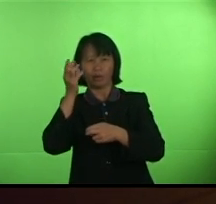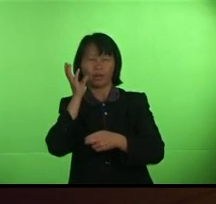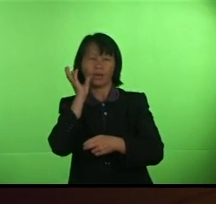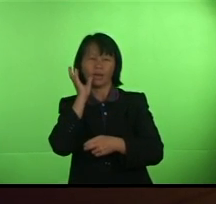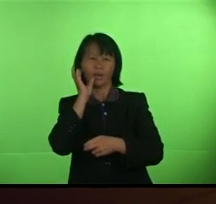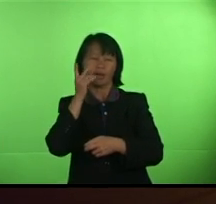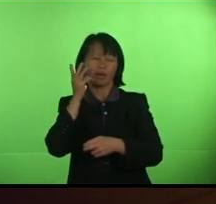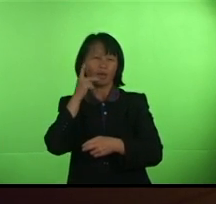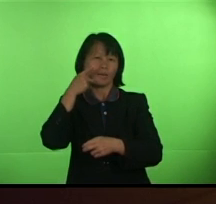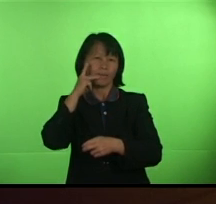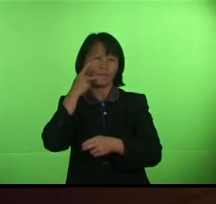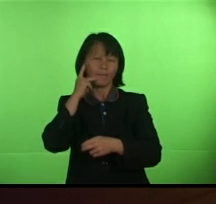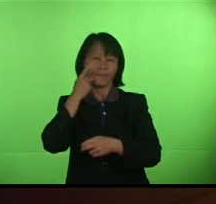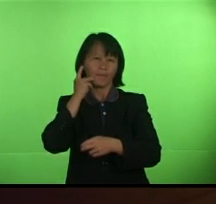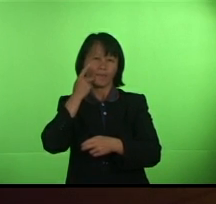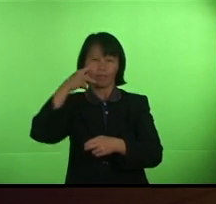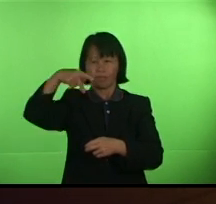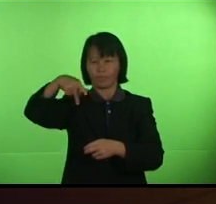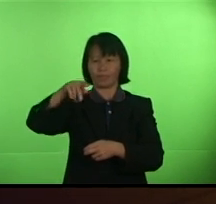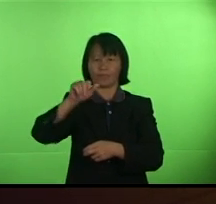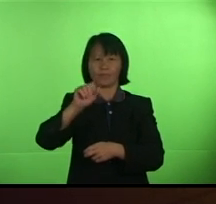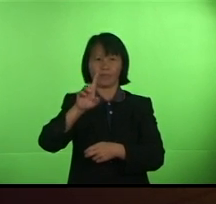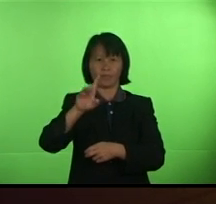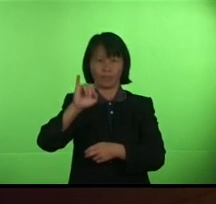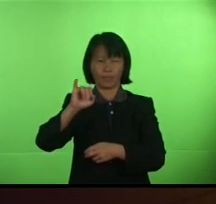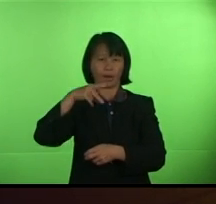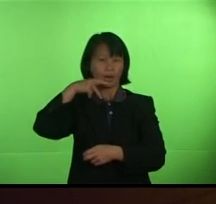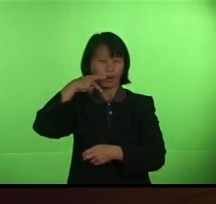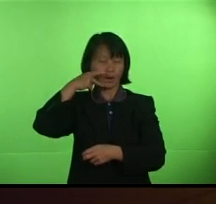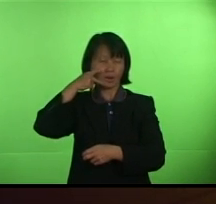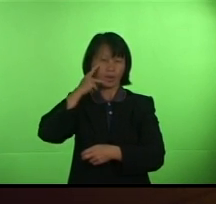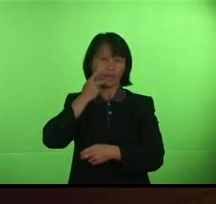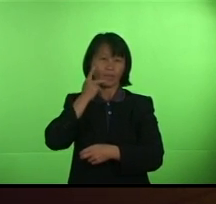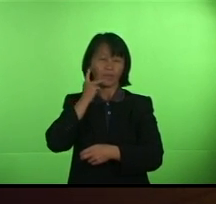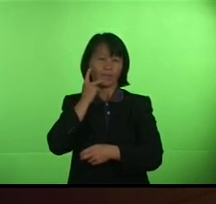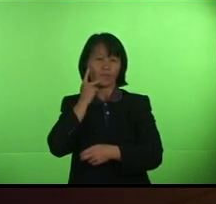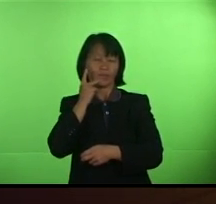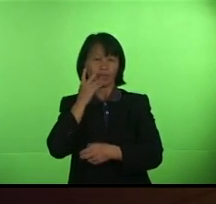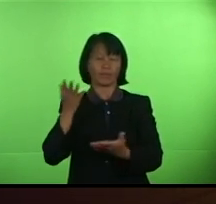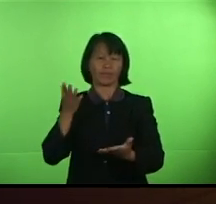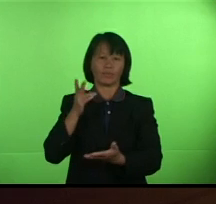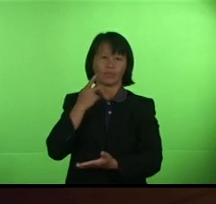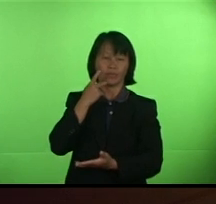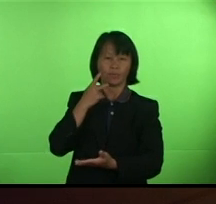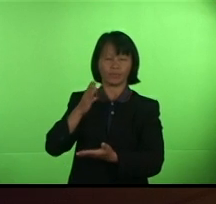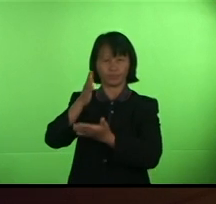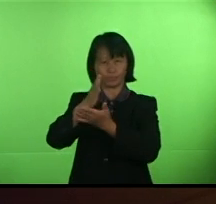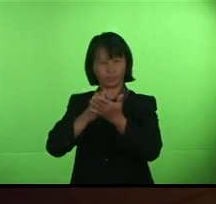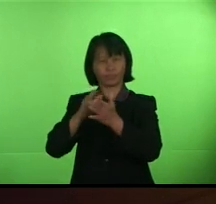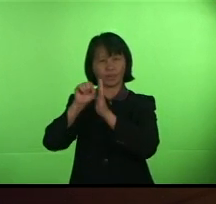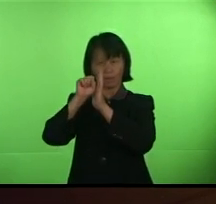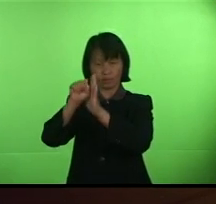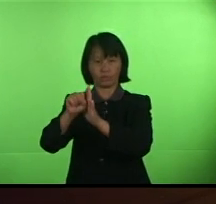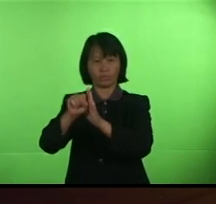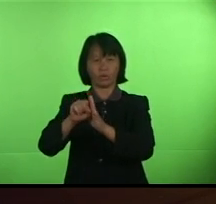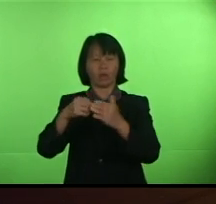Okay? Alright? So, in some cases, yeah, ladies and gentlemen, a symbol may have more than one meaning. This